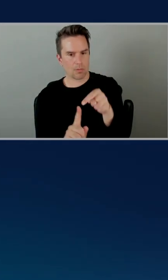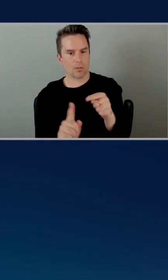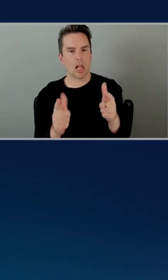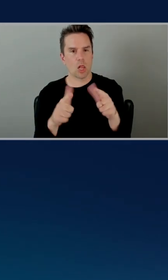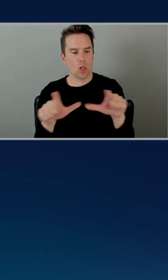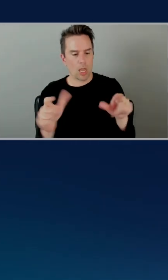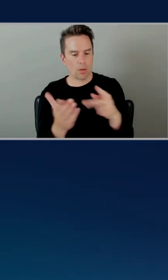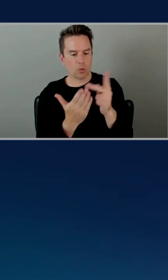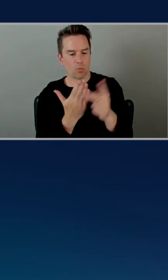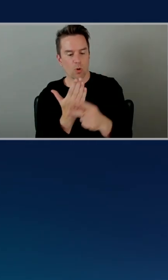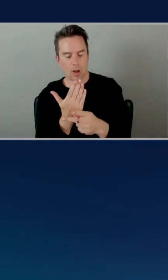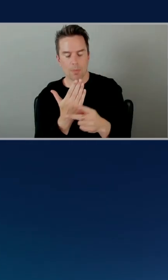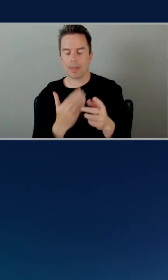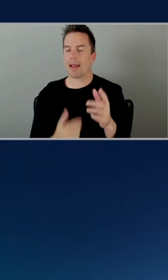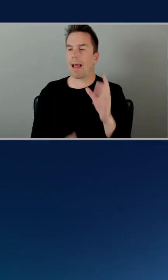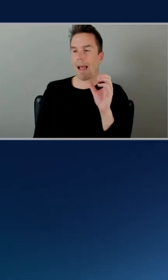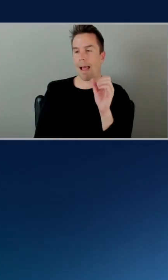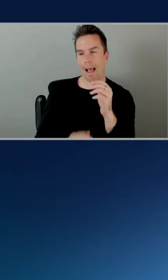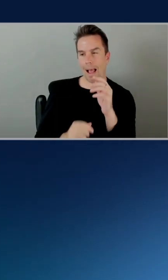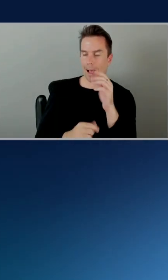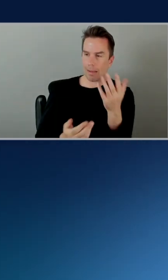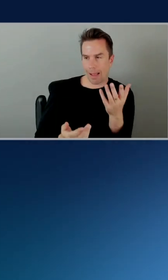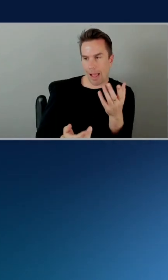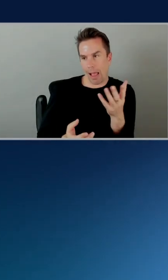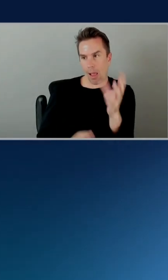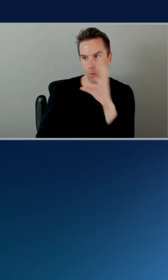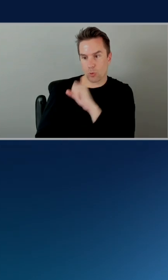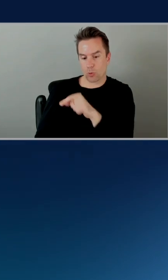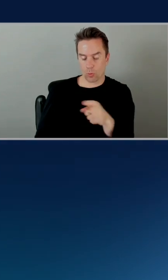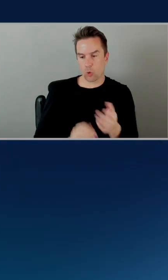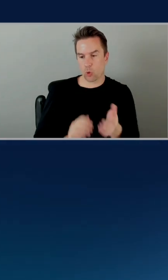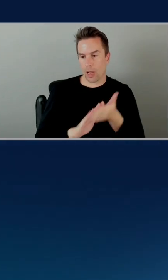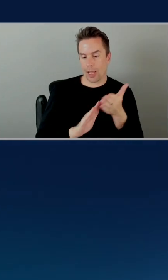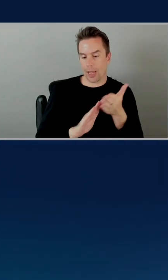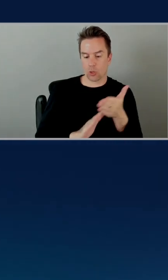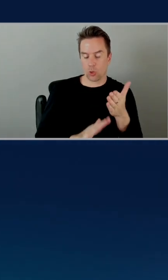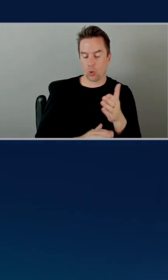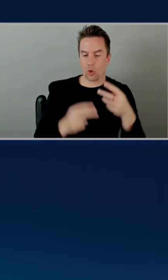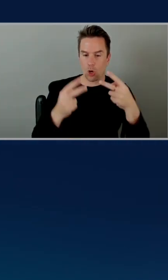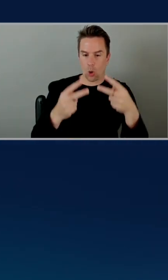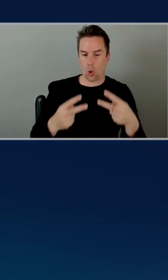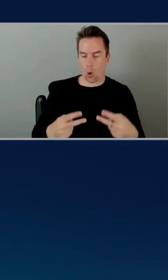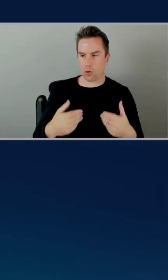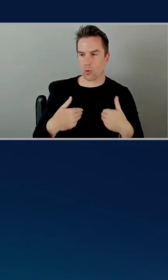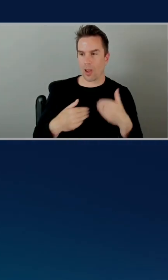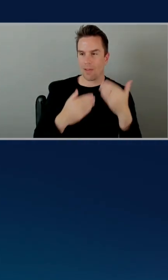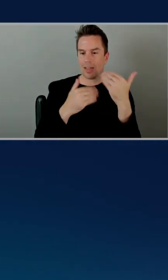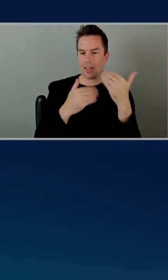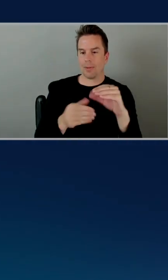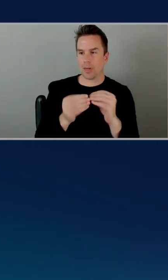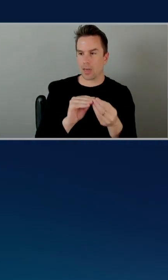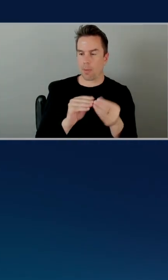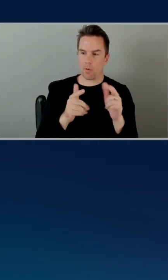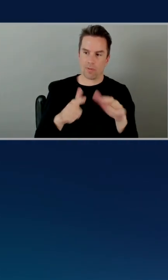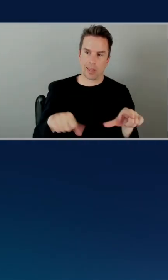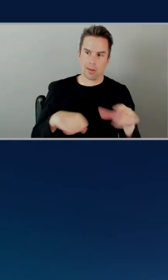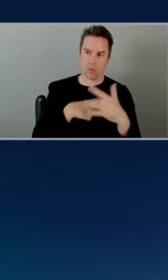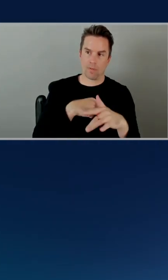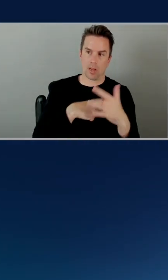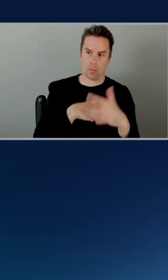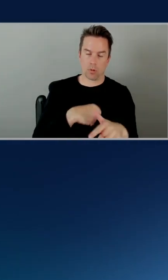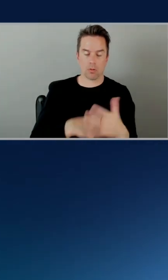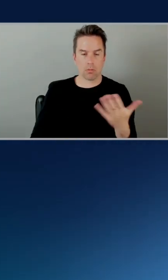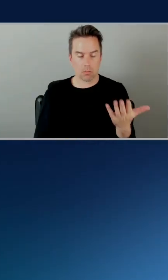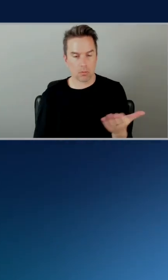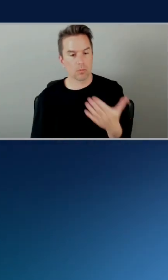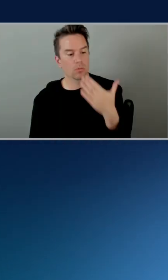code, you've probably got a limited set of programming languages. Yeah, great question. Right now,